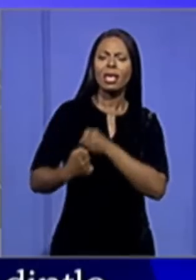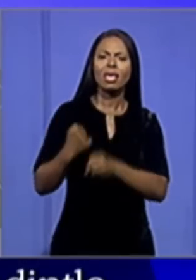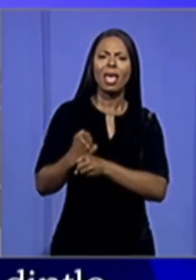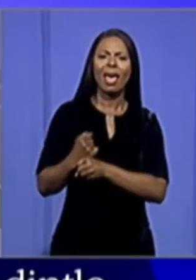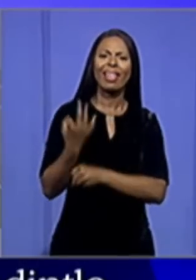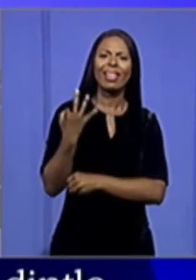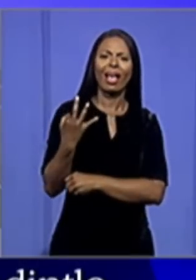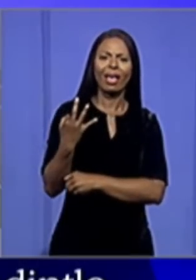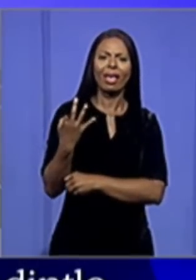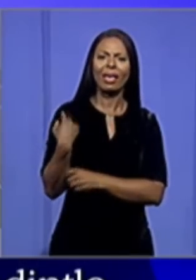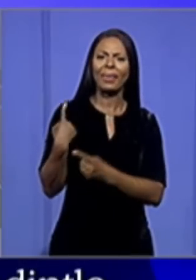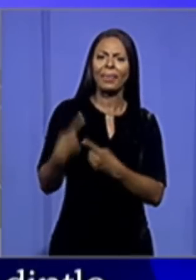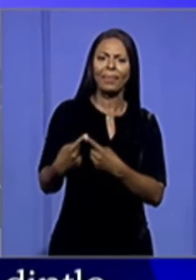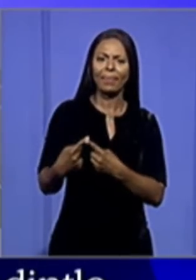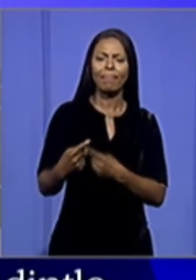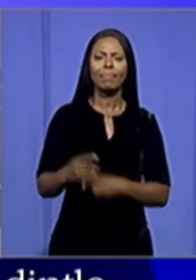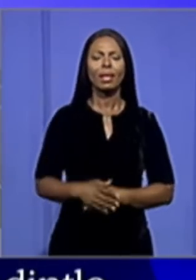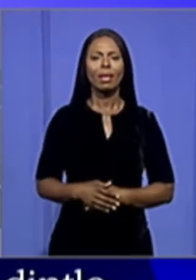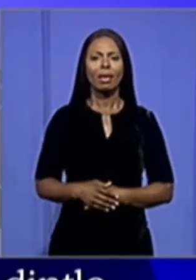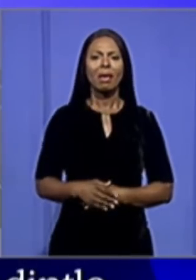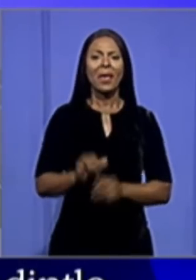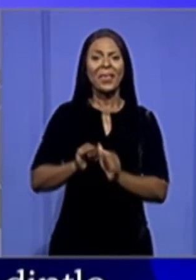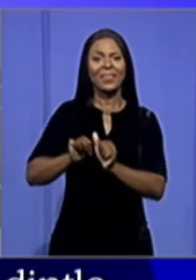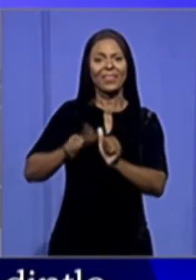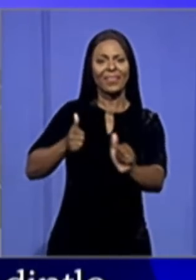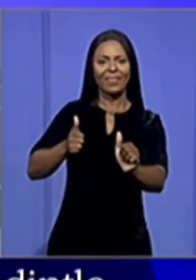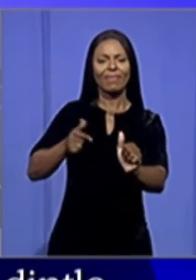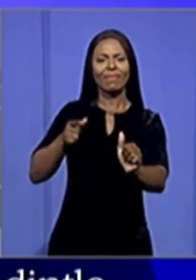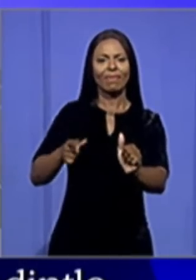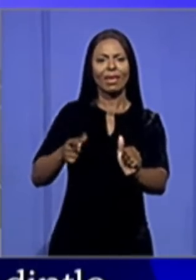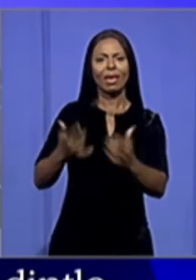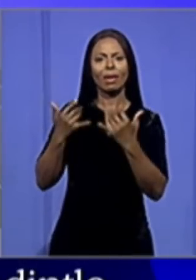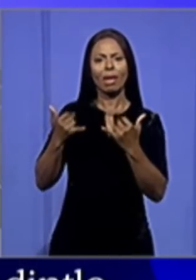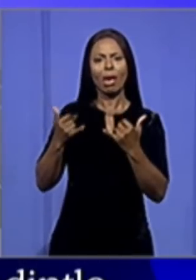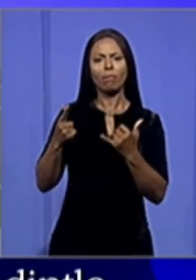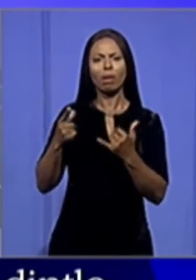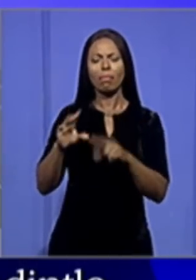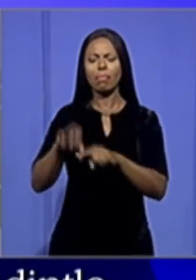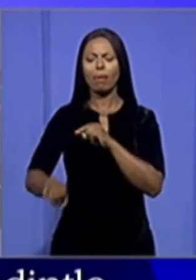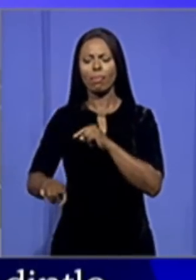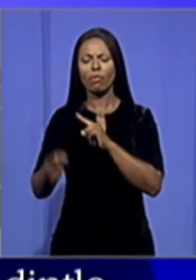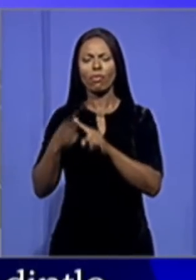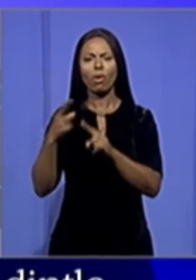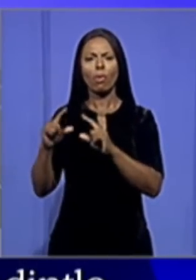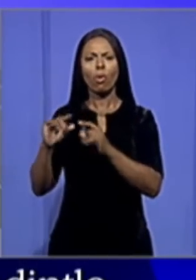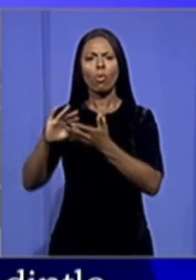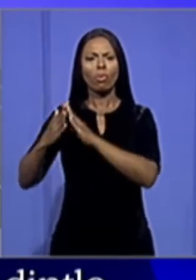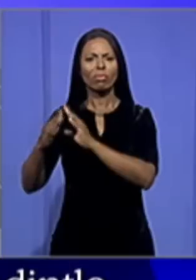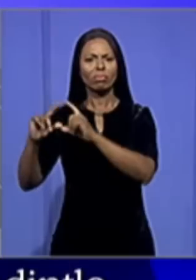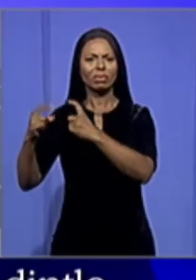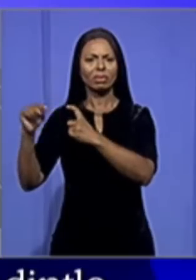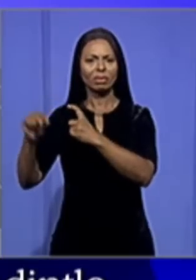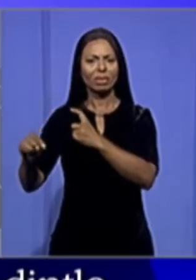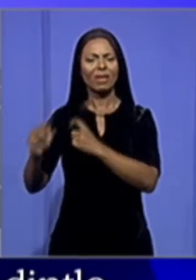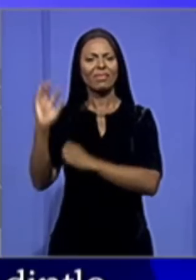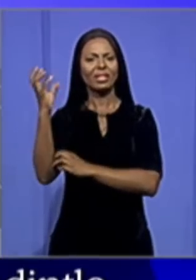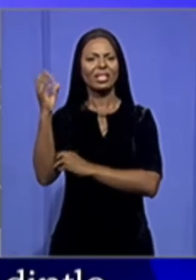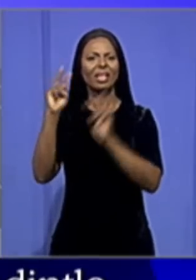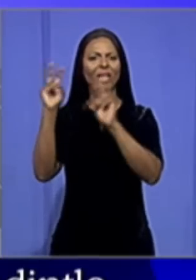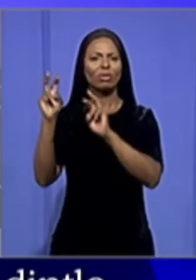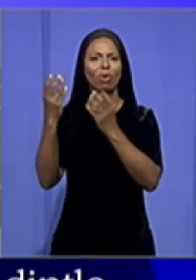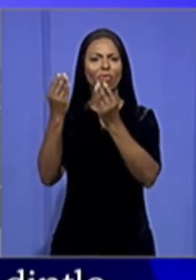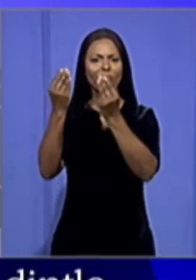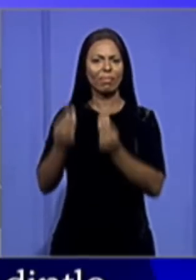aro. Tšhalelo morago ye e tšweleditše ke komiti ya lekgotlatheramolao la province ya Free State mererong ya ditšhelete